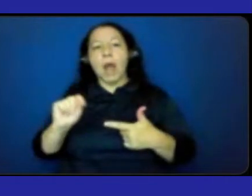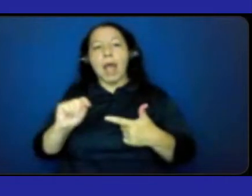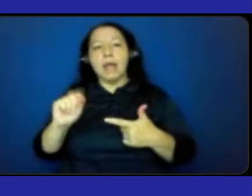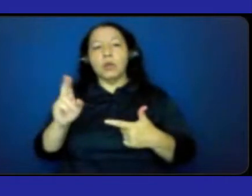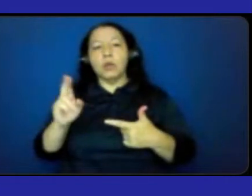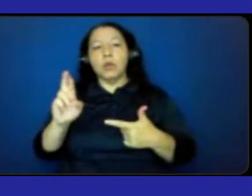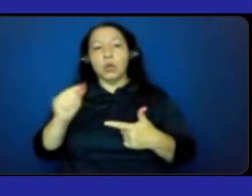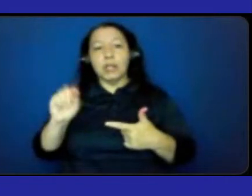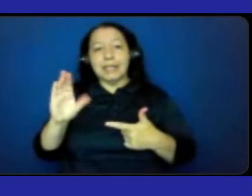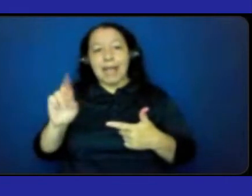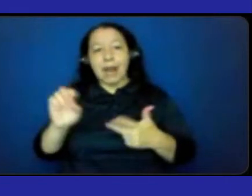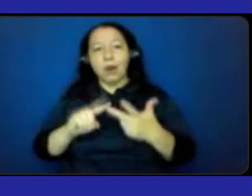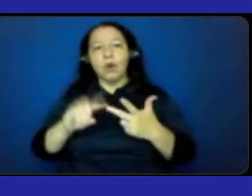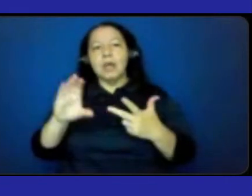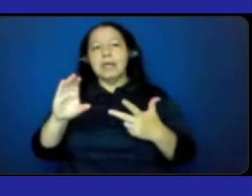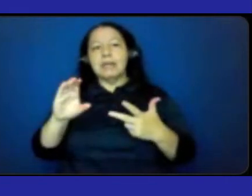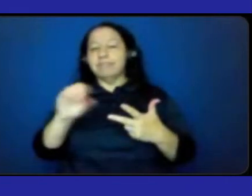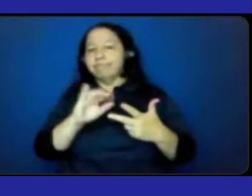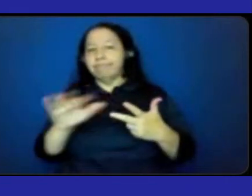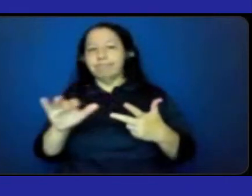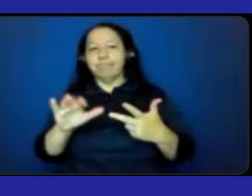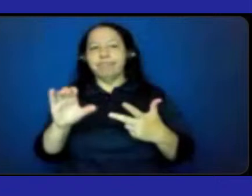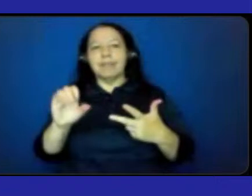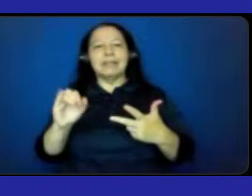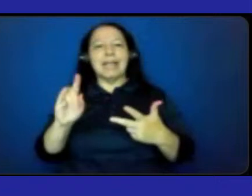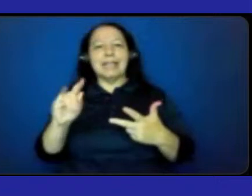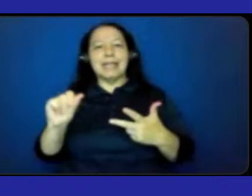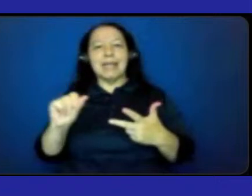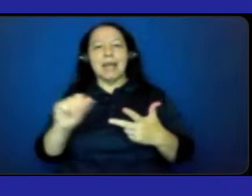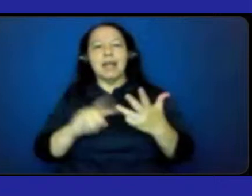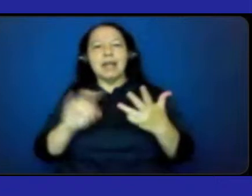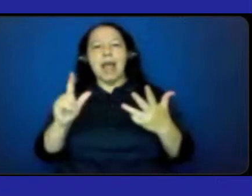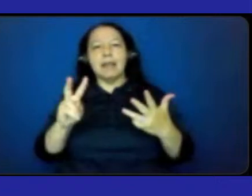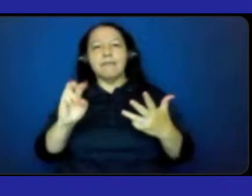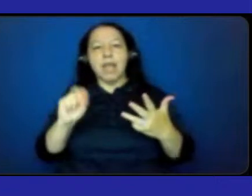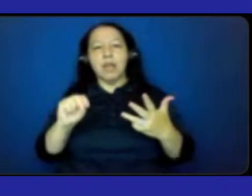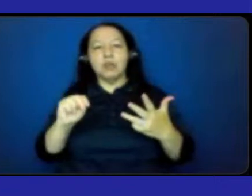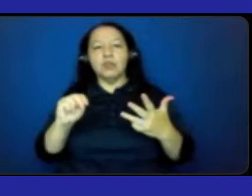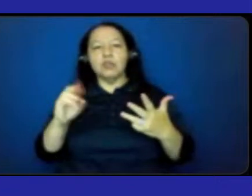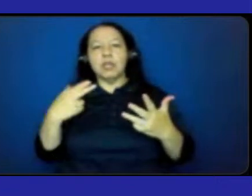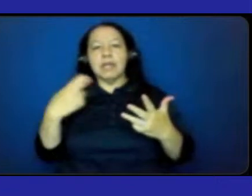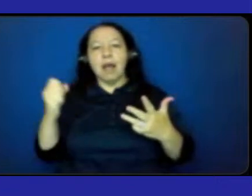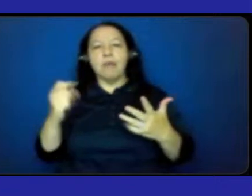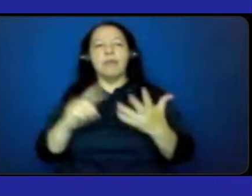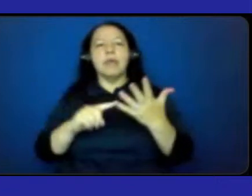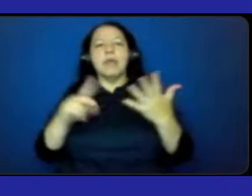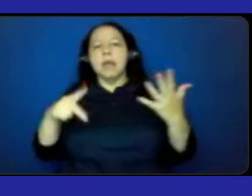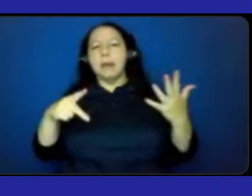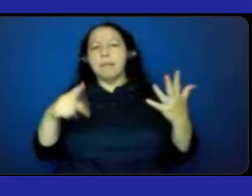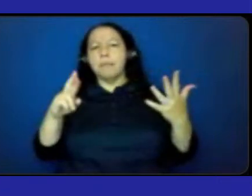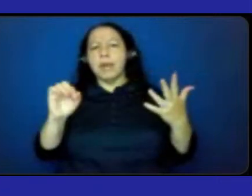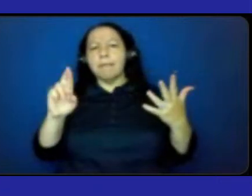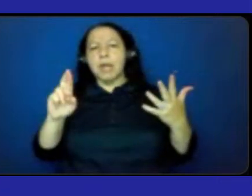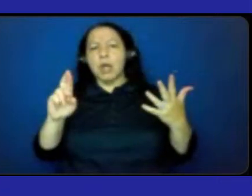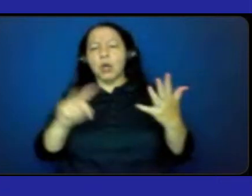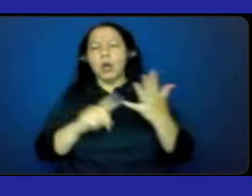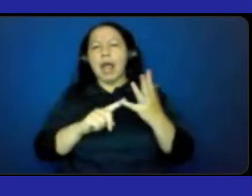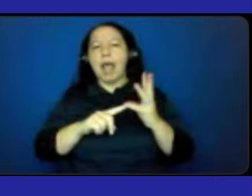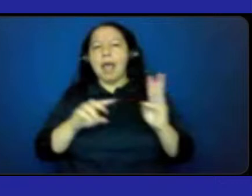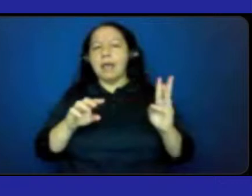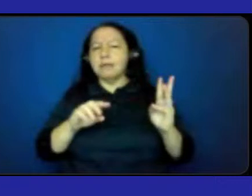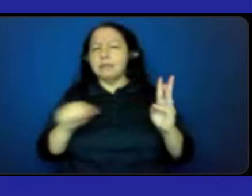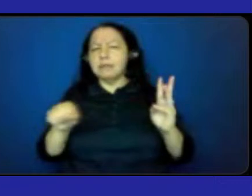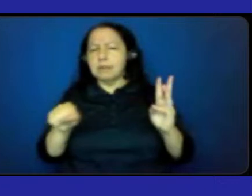Inc., Elevation Health, LLC, Premier Assist, and Fulgent Genetics, Inc., the vendors, to perform